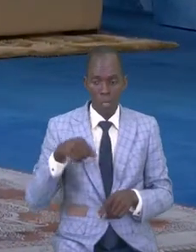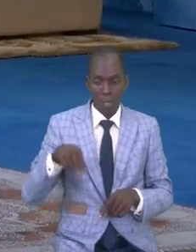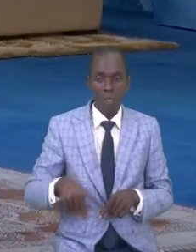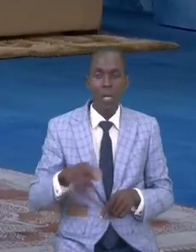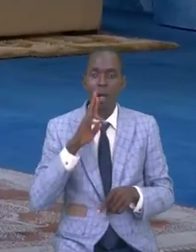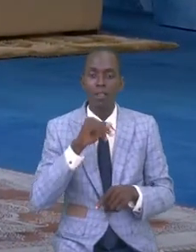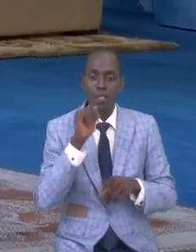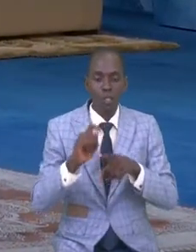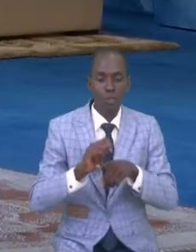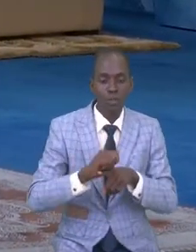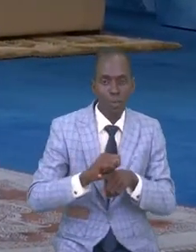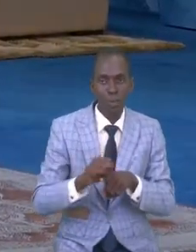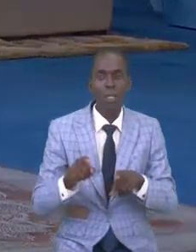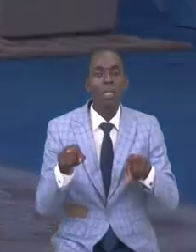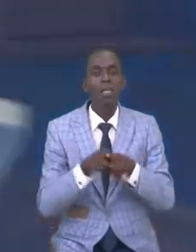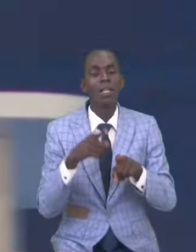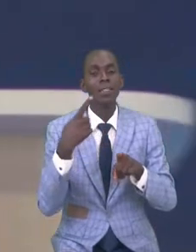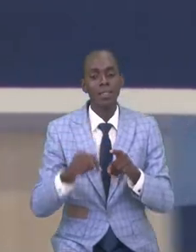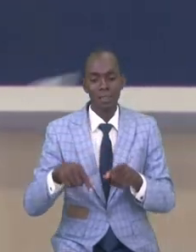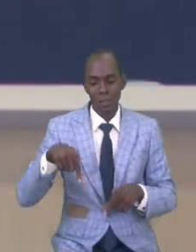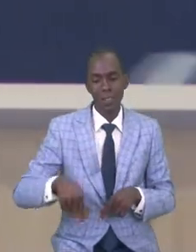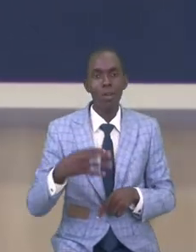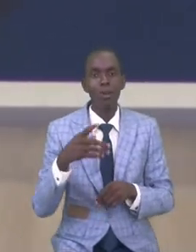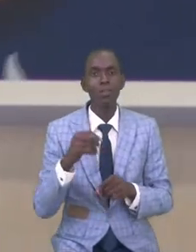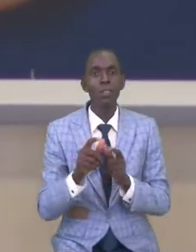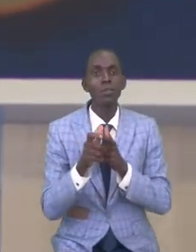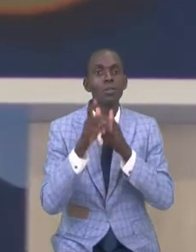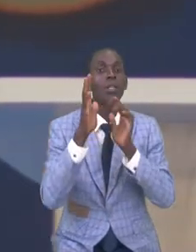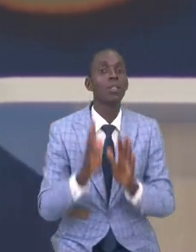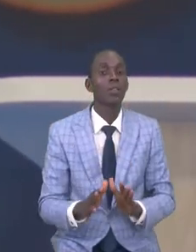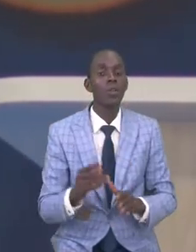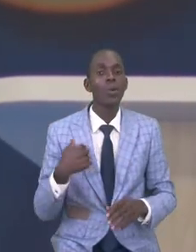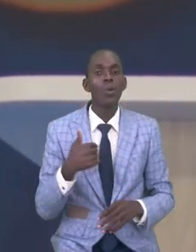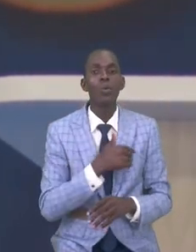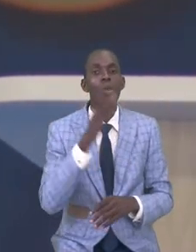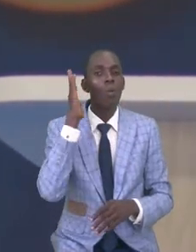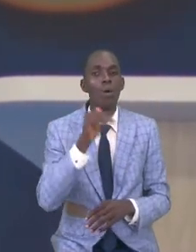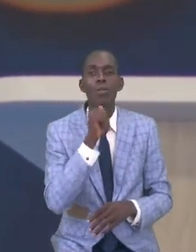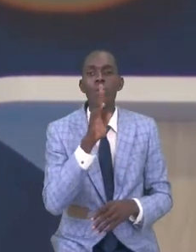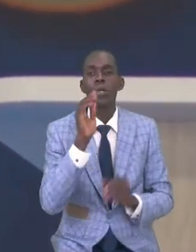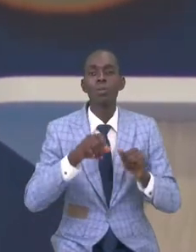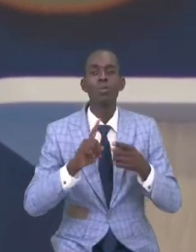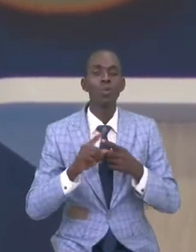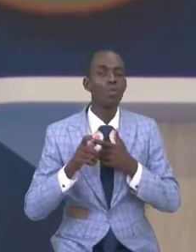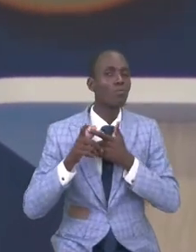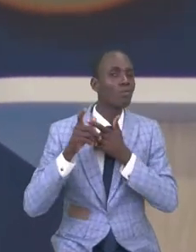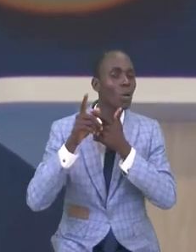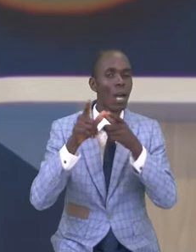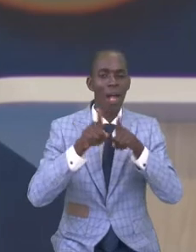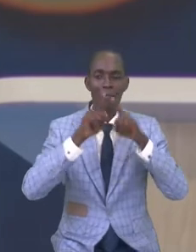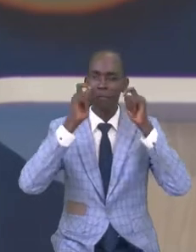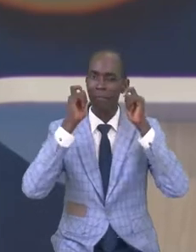trained like the legs of the athlete, we will not be able to run as fast